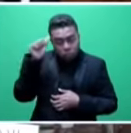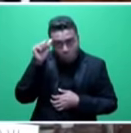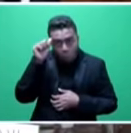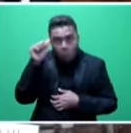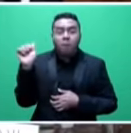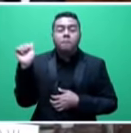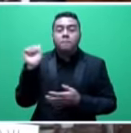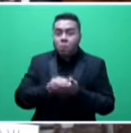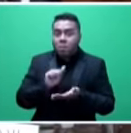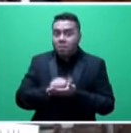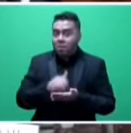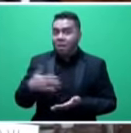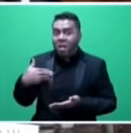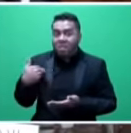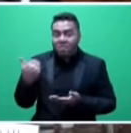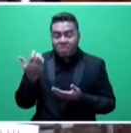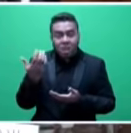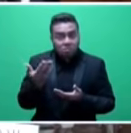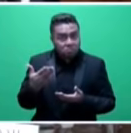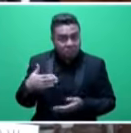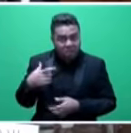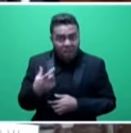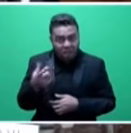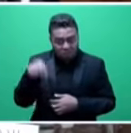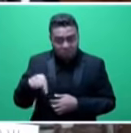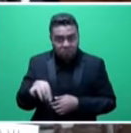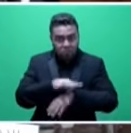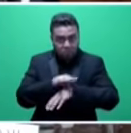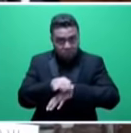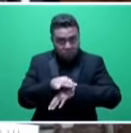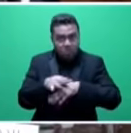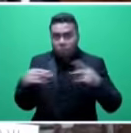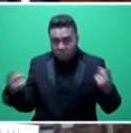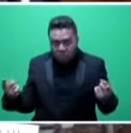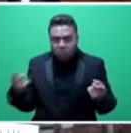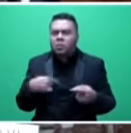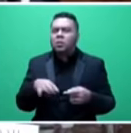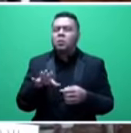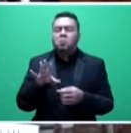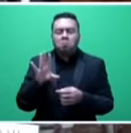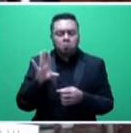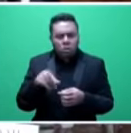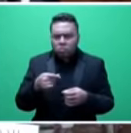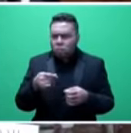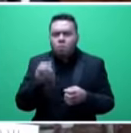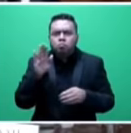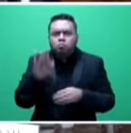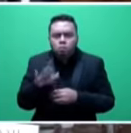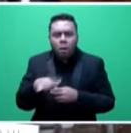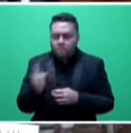health care is in complete shambles, and even in that state, they have managed to do very well at this